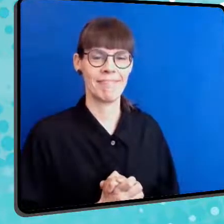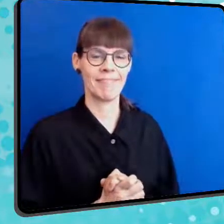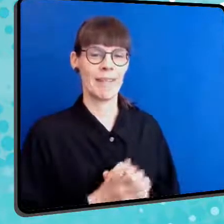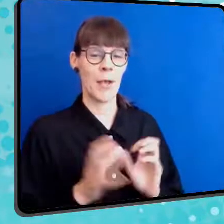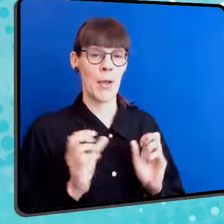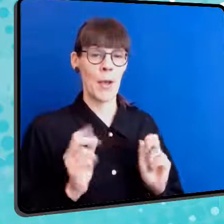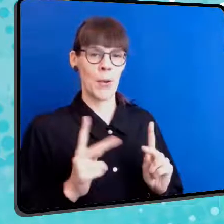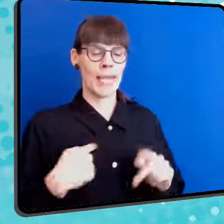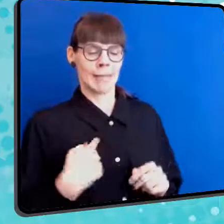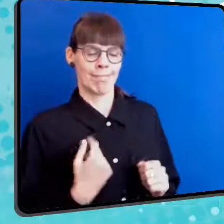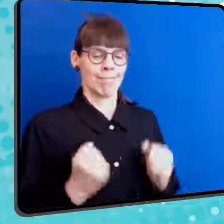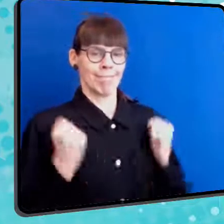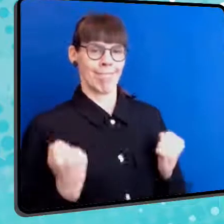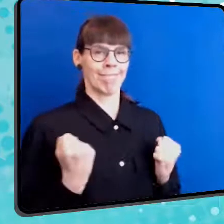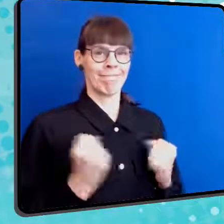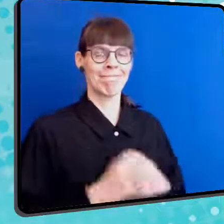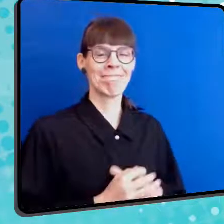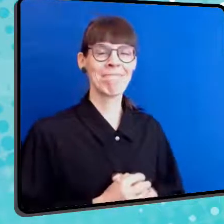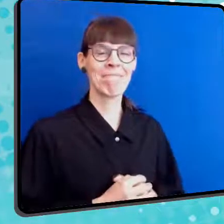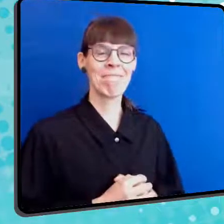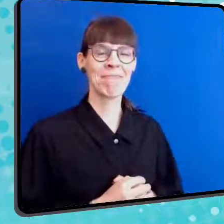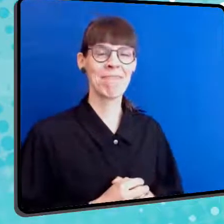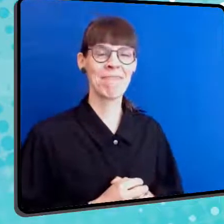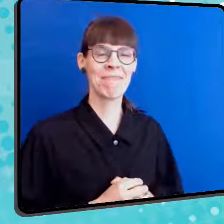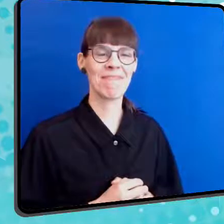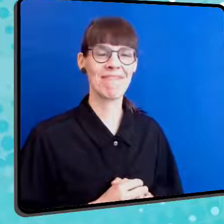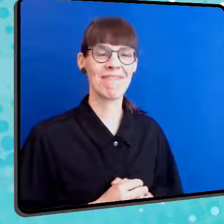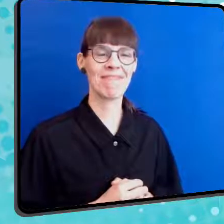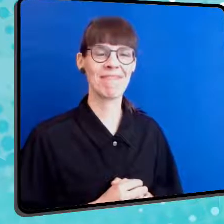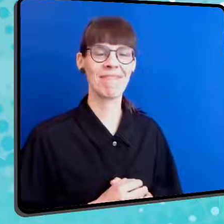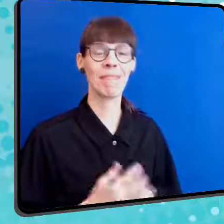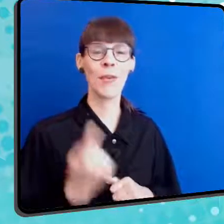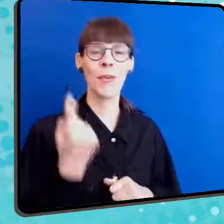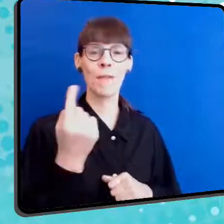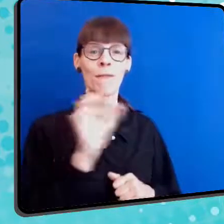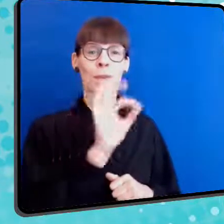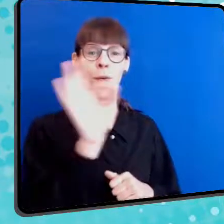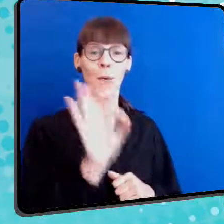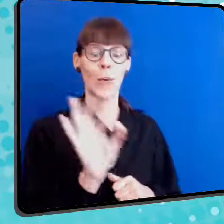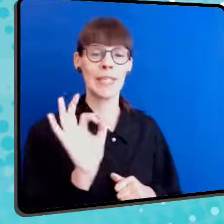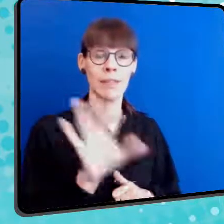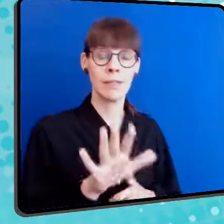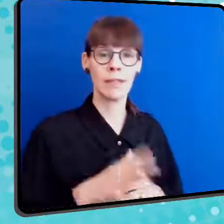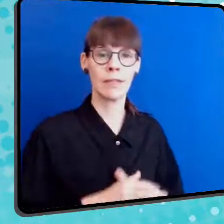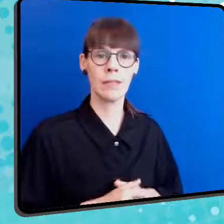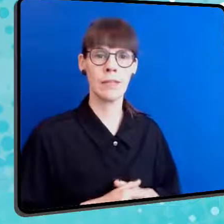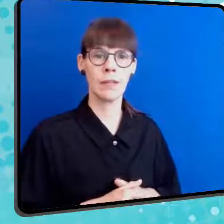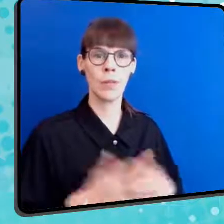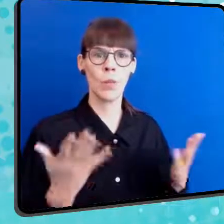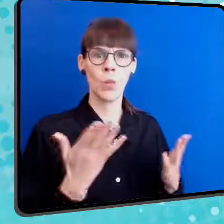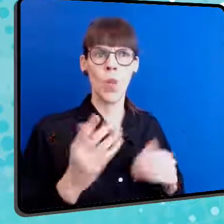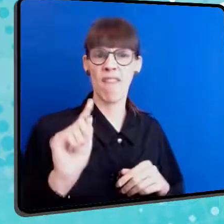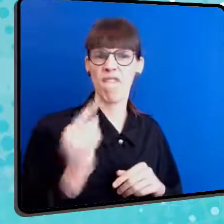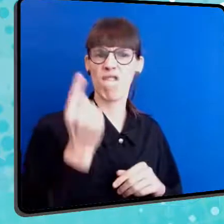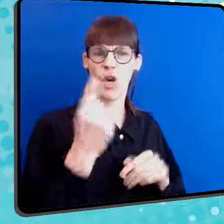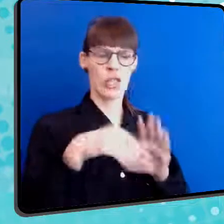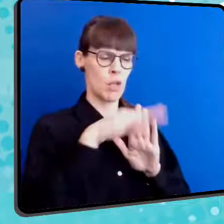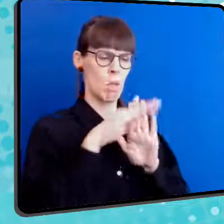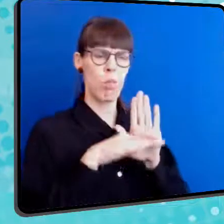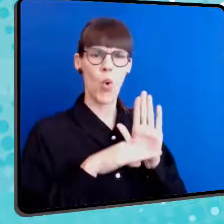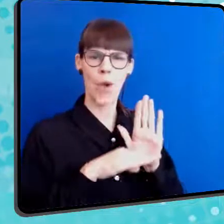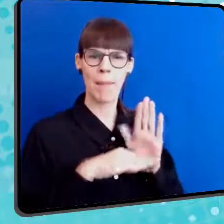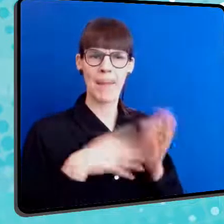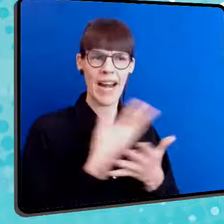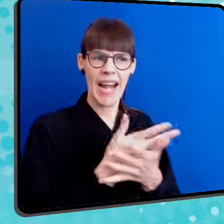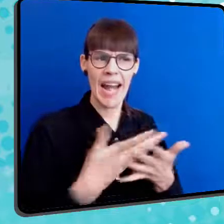too. So our first quickfire question is, what was your first programming language? My first programming language